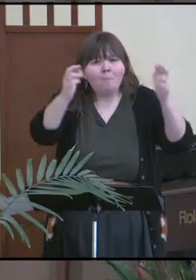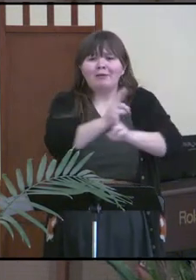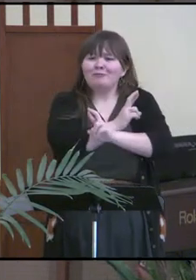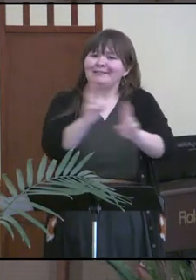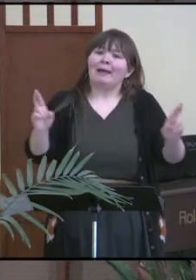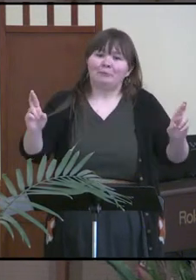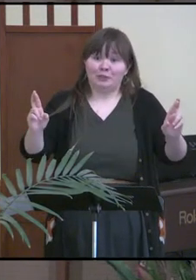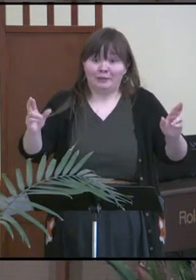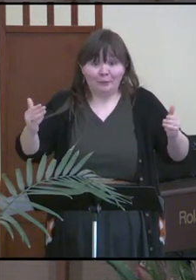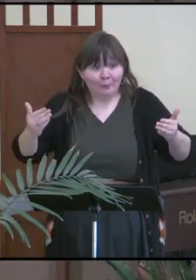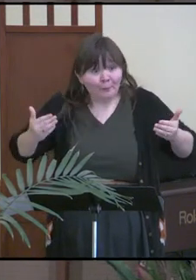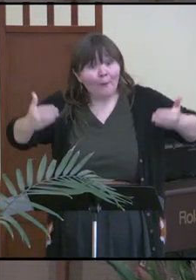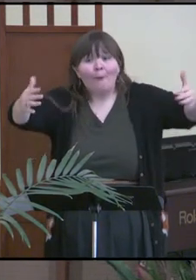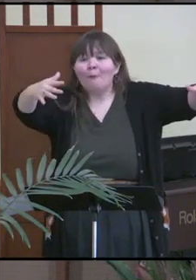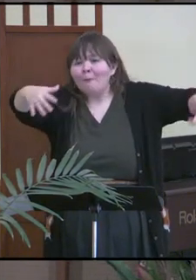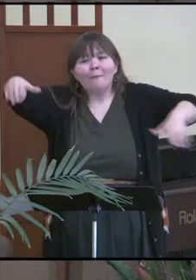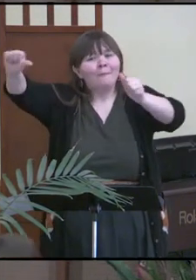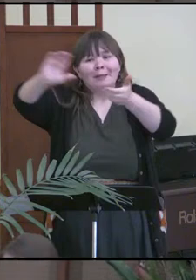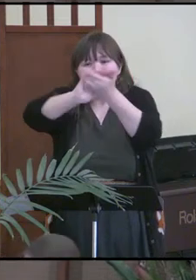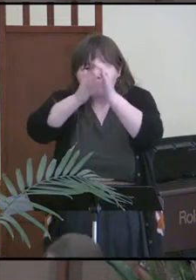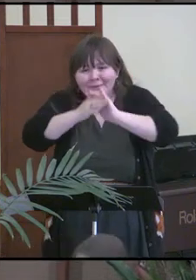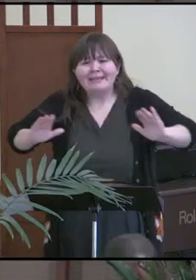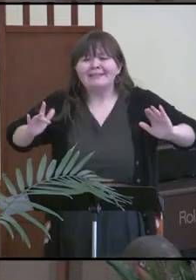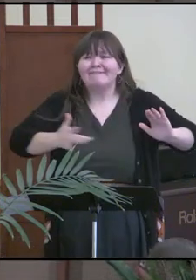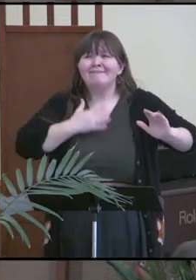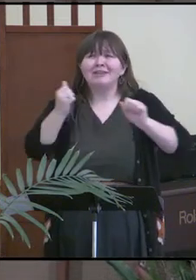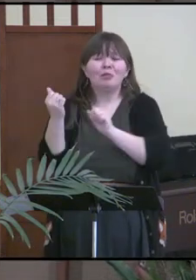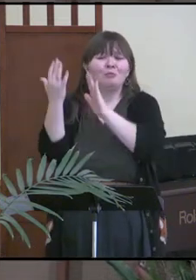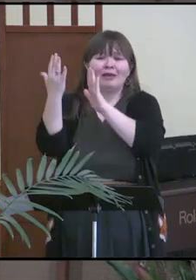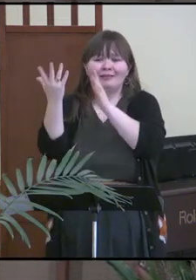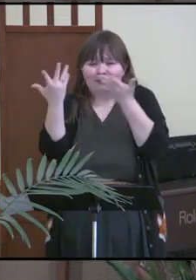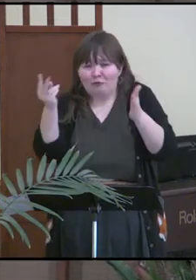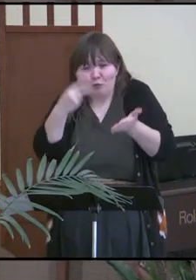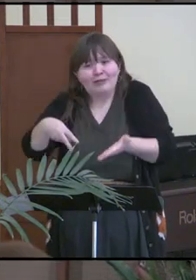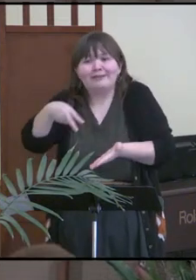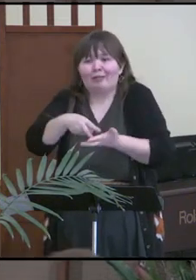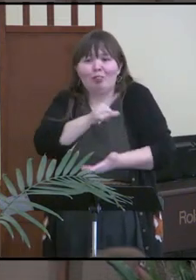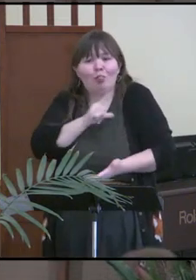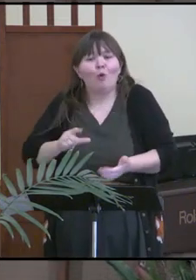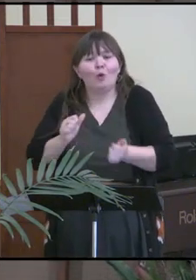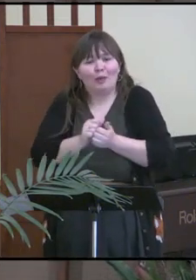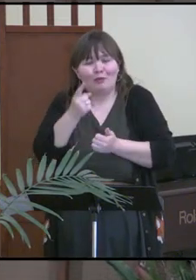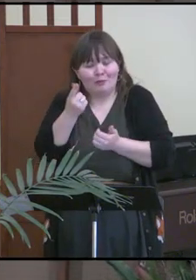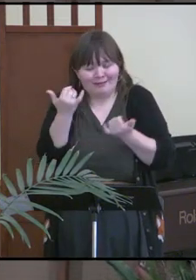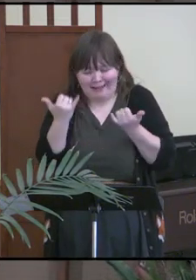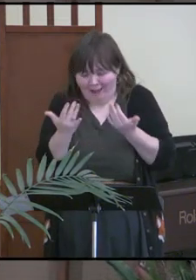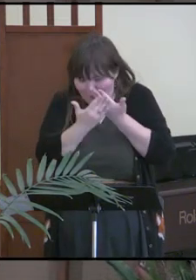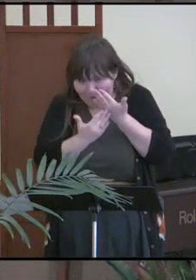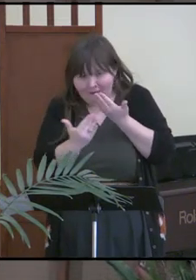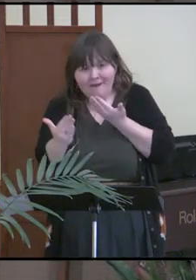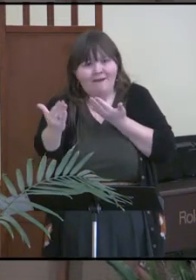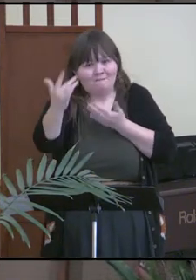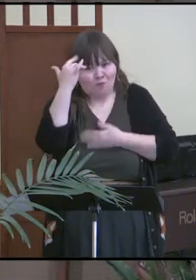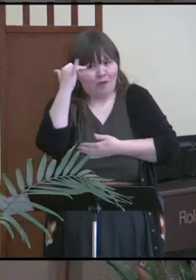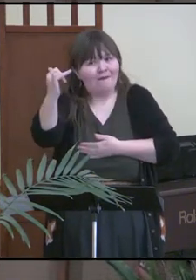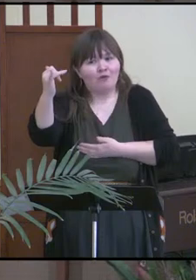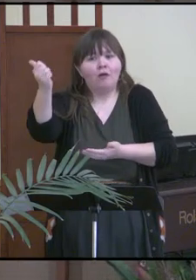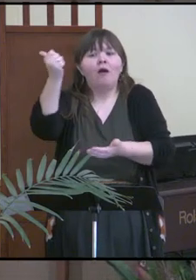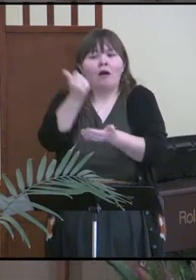redemption. So go in peace and feel the presence of the risen Lord with you now and forever.